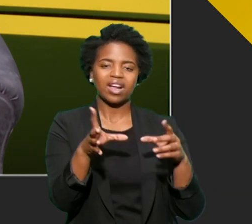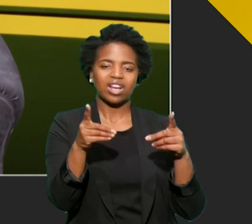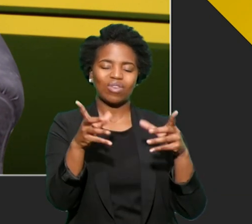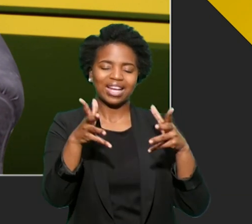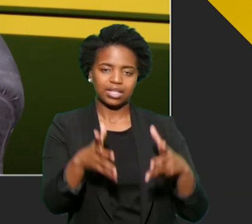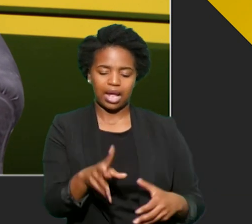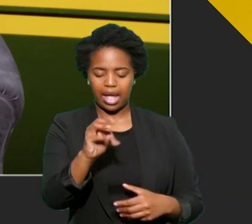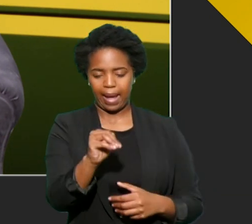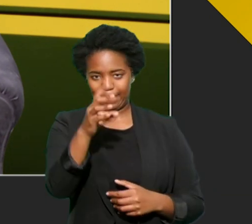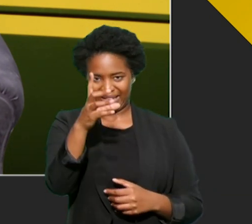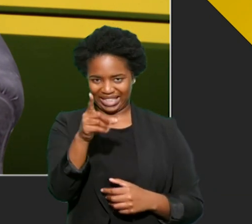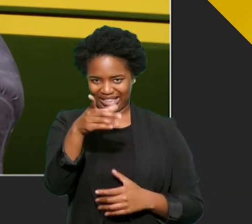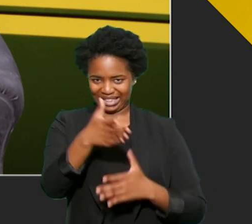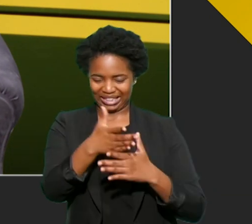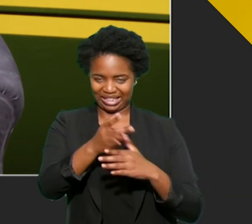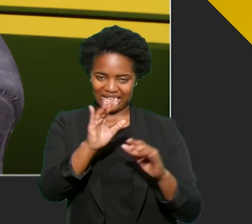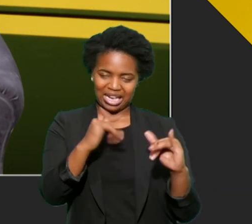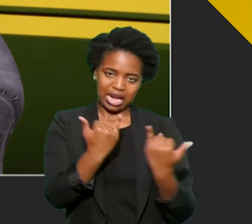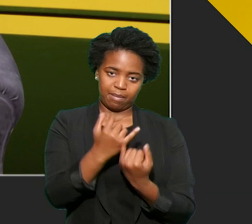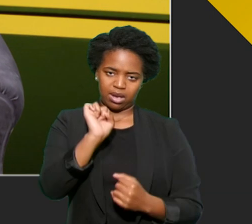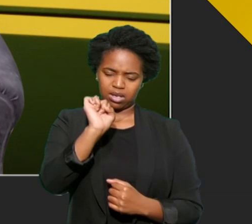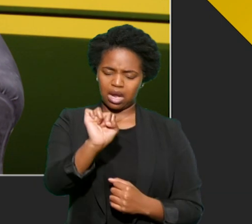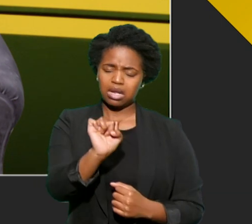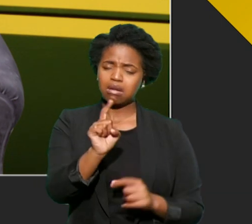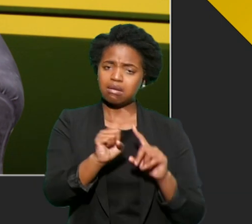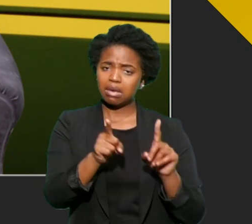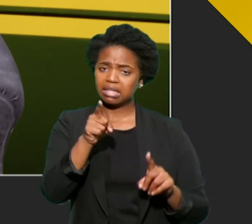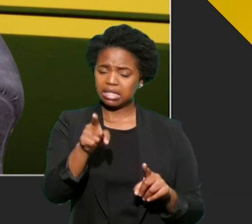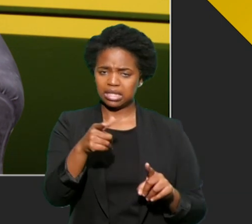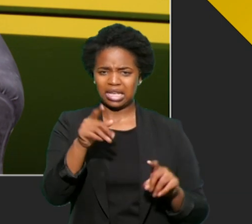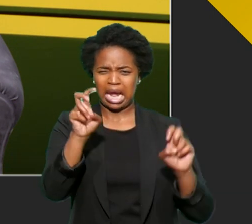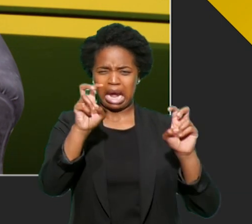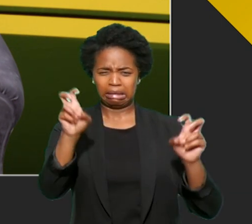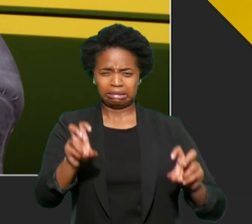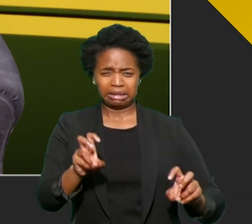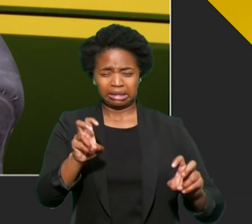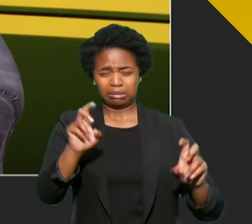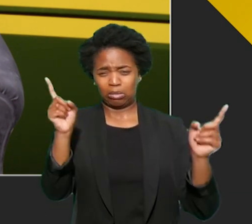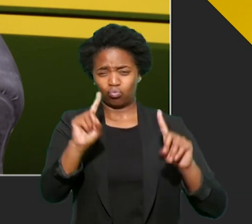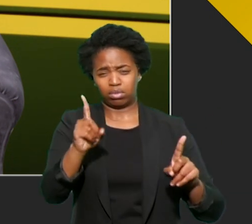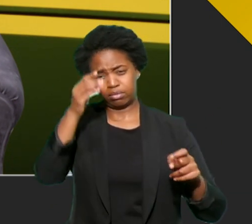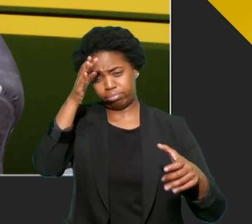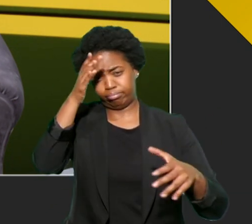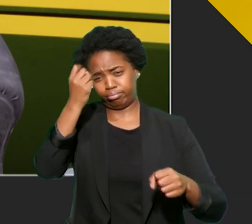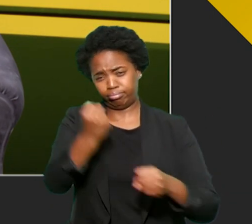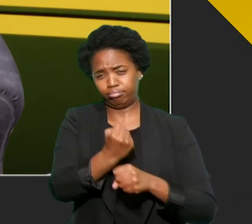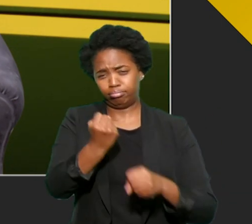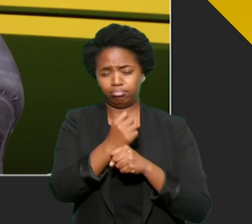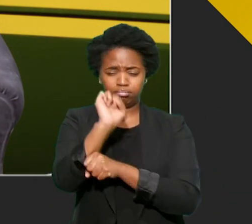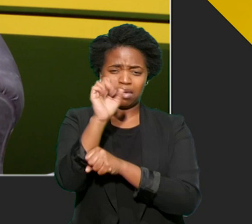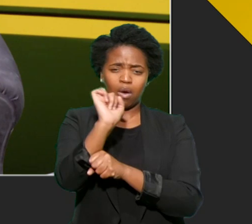at Alpha Mobile Network Services and Products. But also, he is an electromagnetic safety specialist who gets to just give